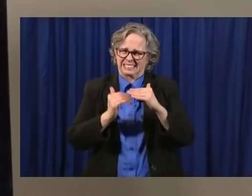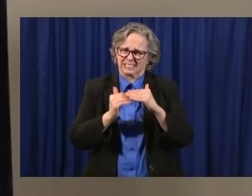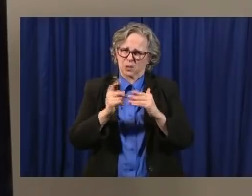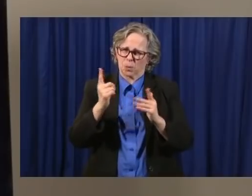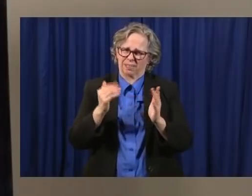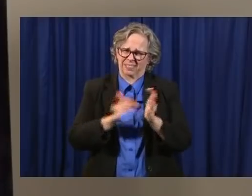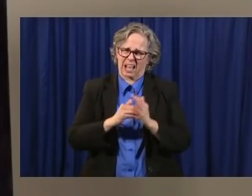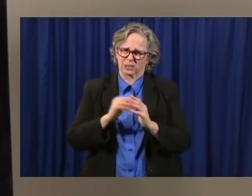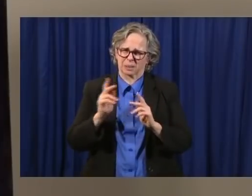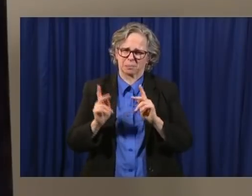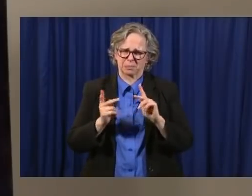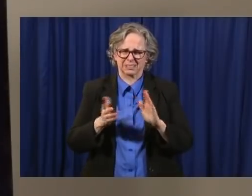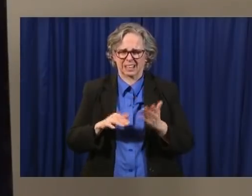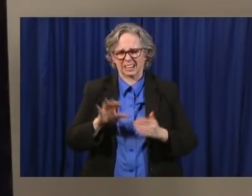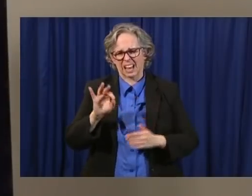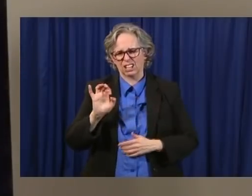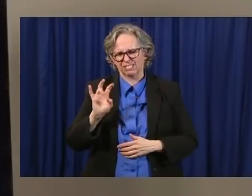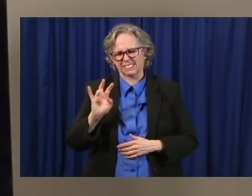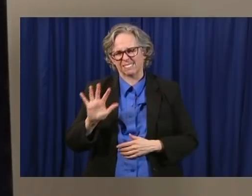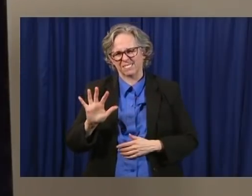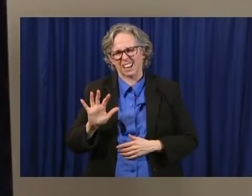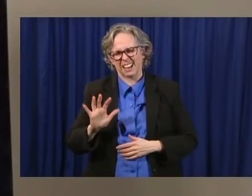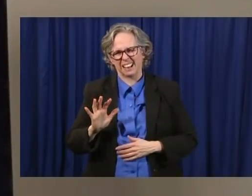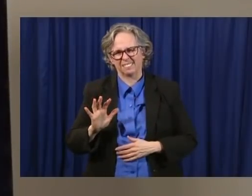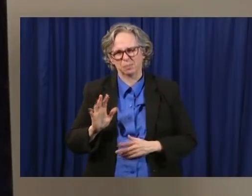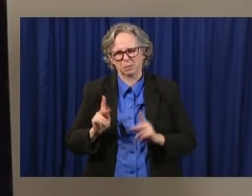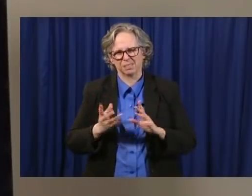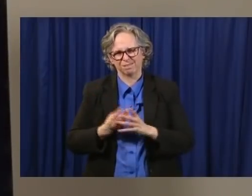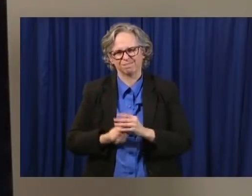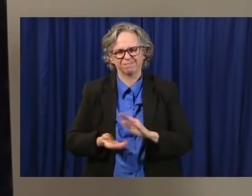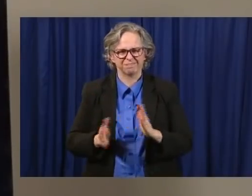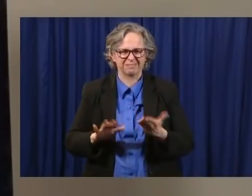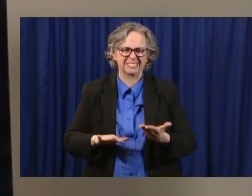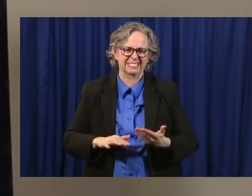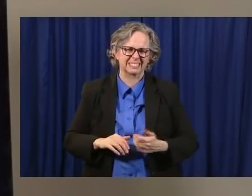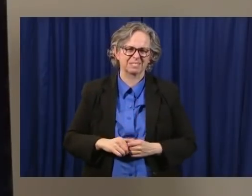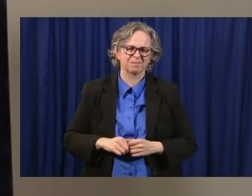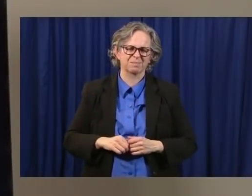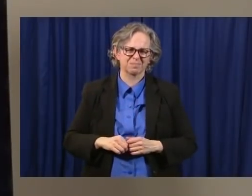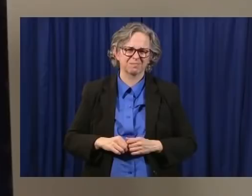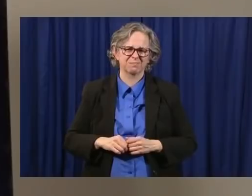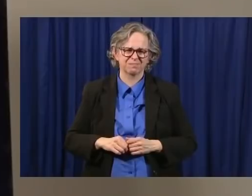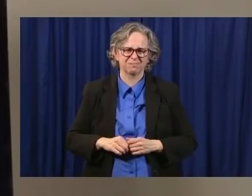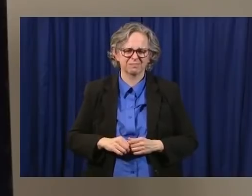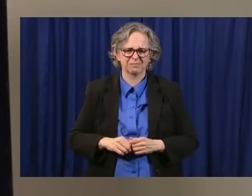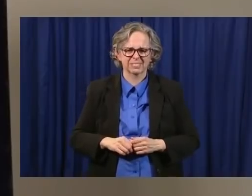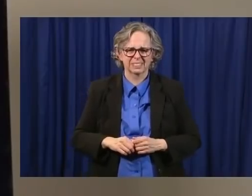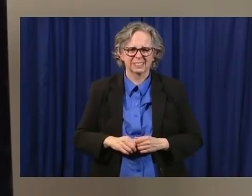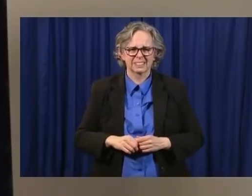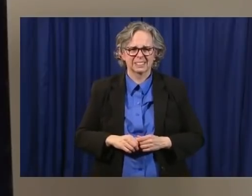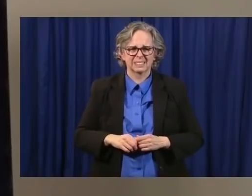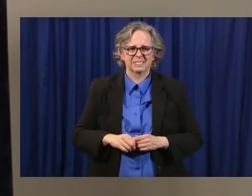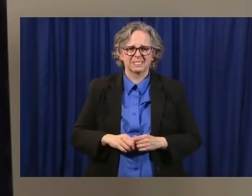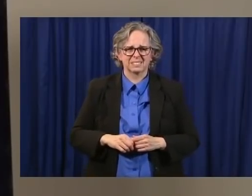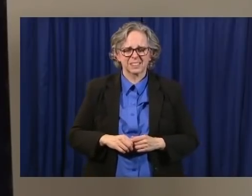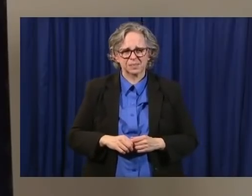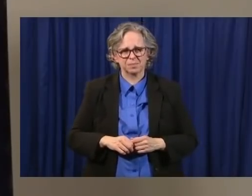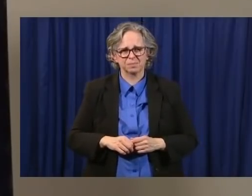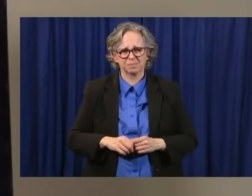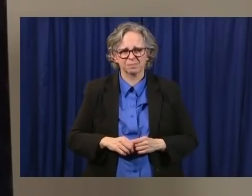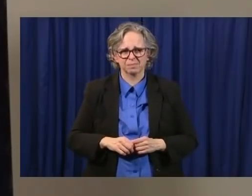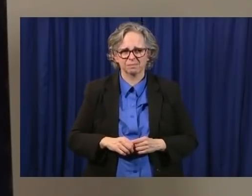at 975 deaths in Ohio. I do want to say, Ohio, you know, for